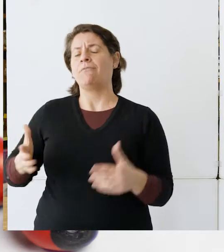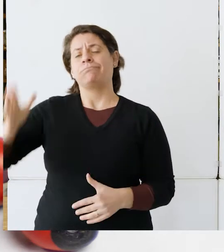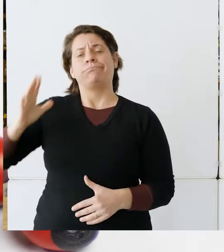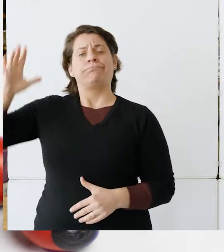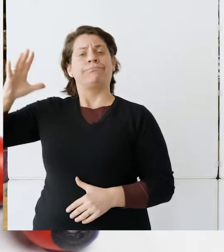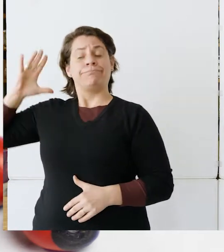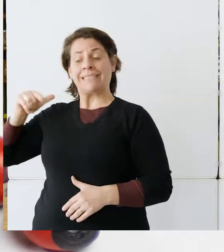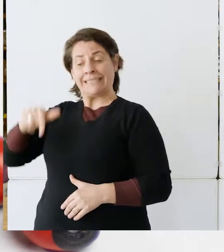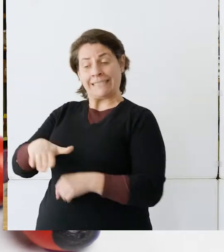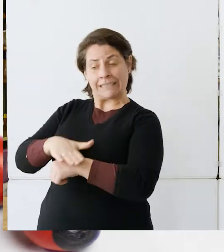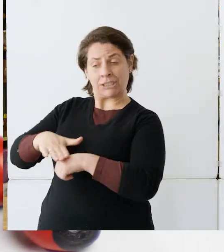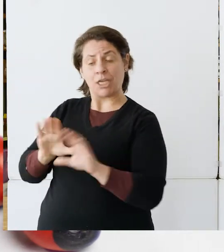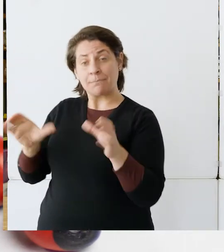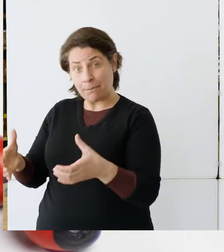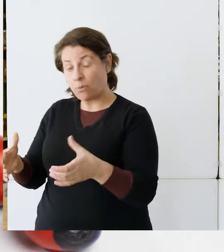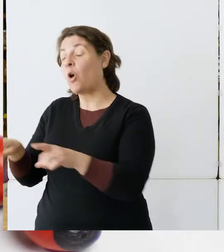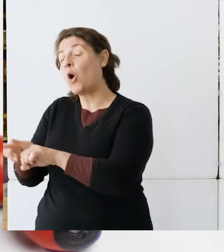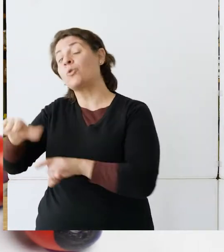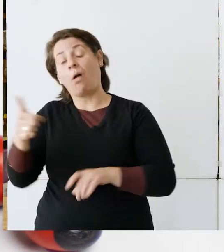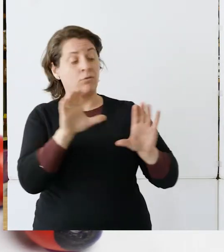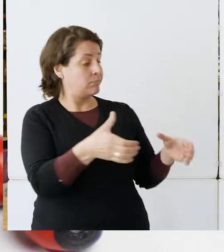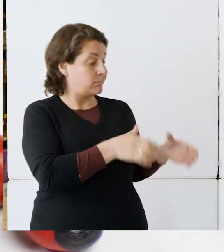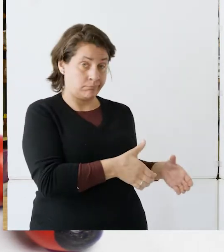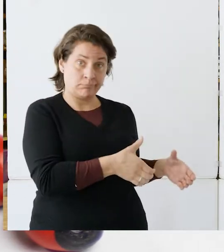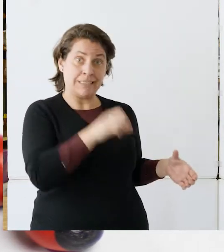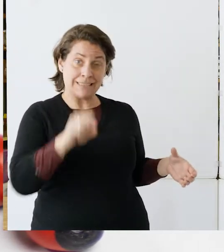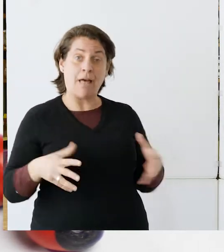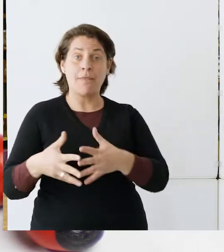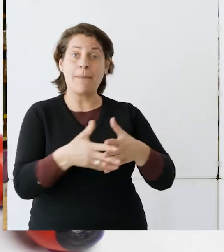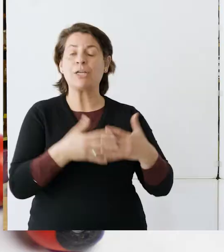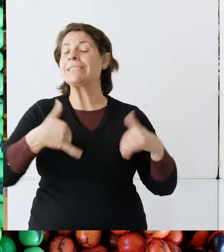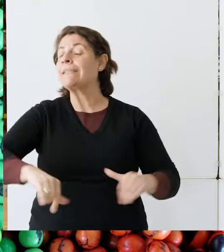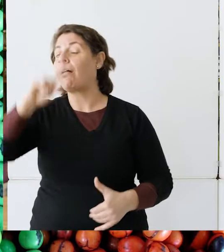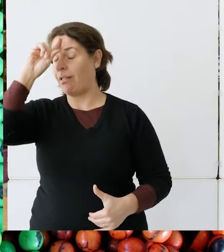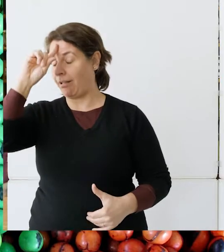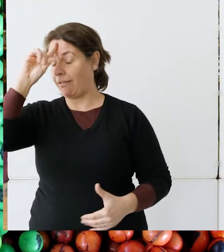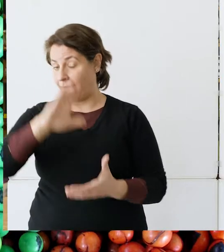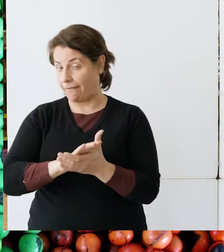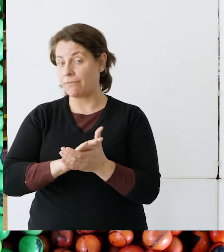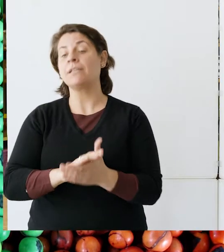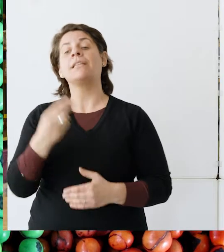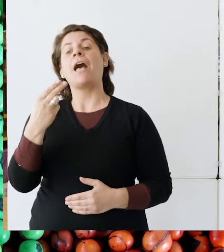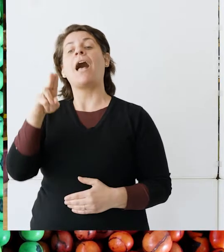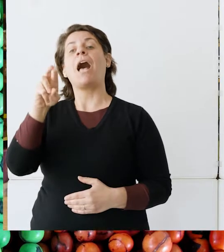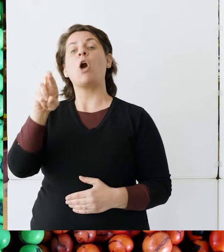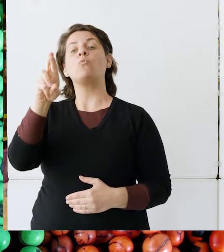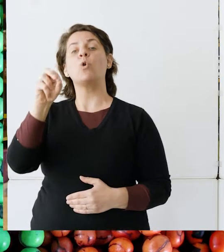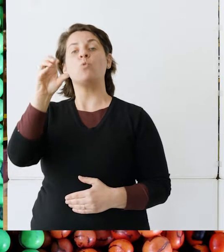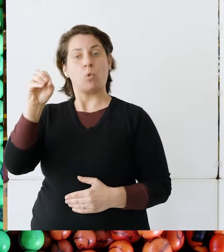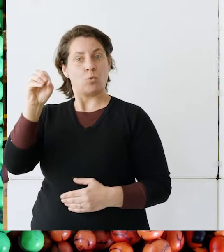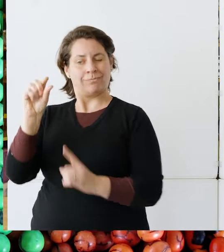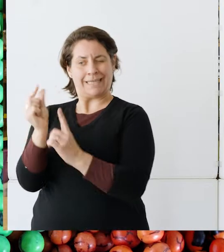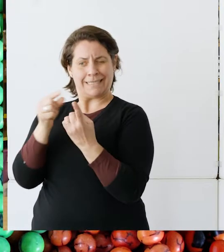America still claim that the hairuru's importance as a source of good luck and riches, and use the seeds to make